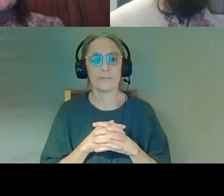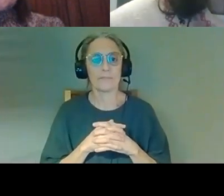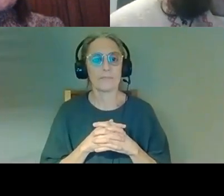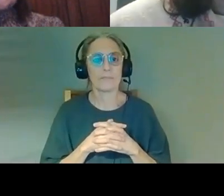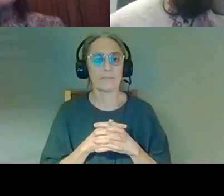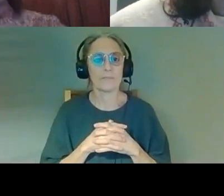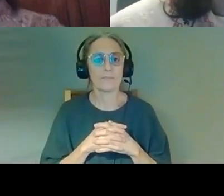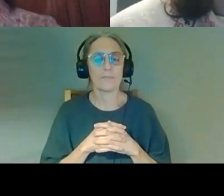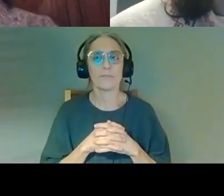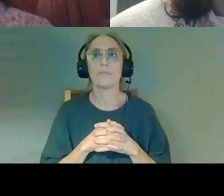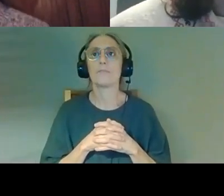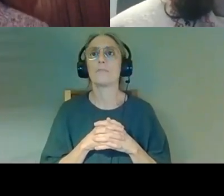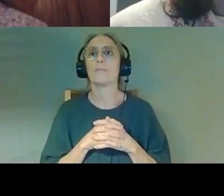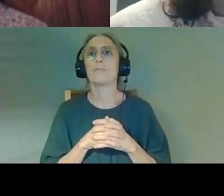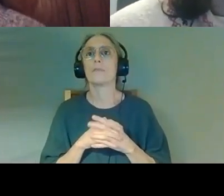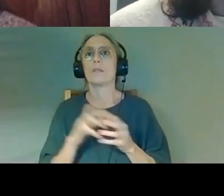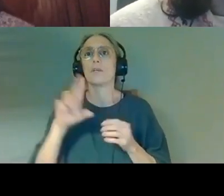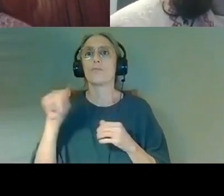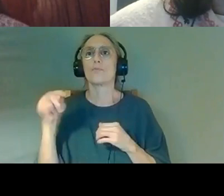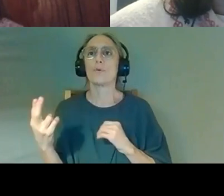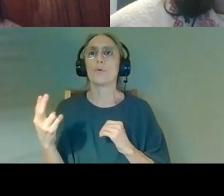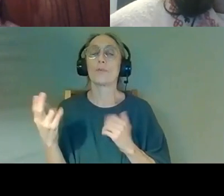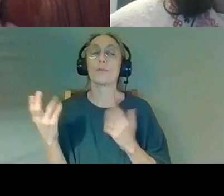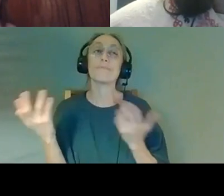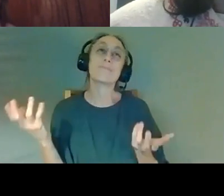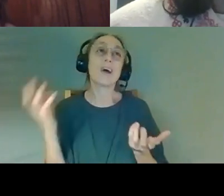I guess for me, it's making sure that we are,